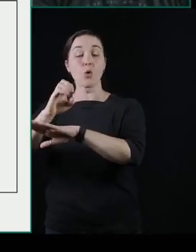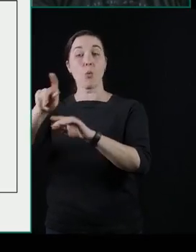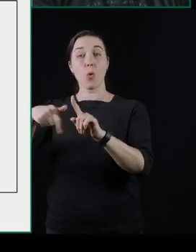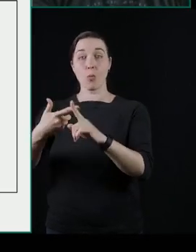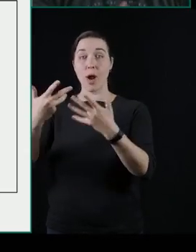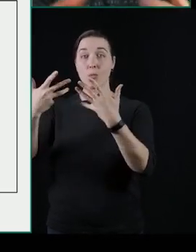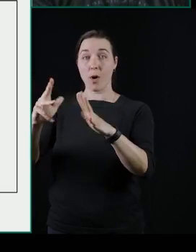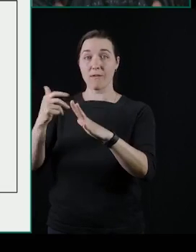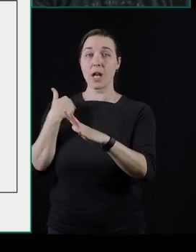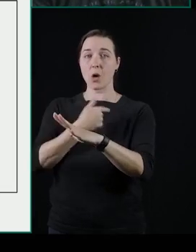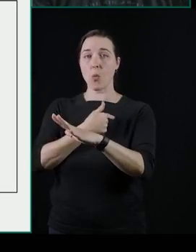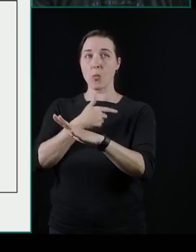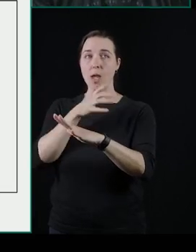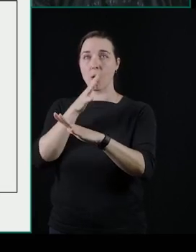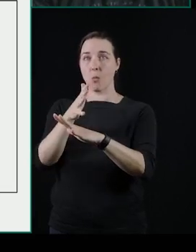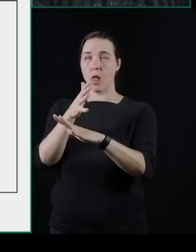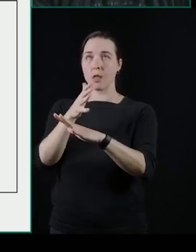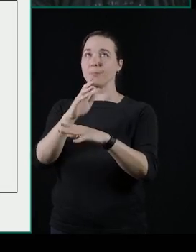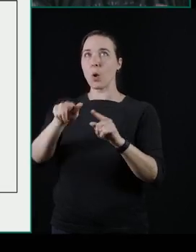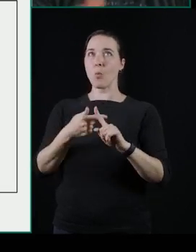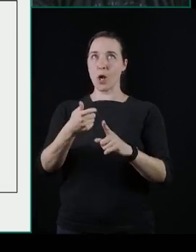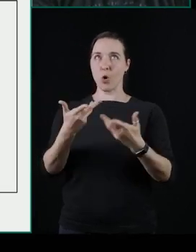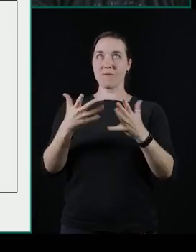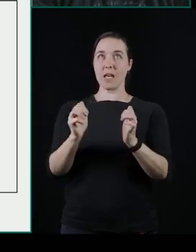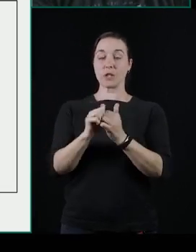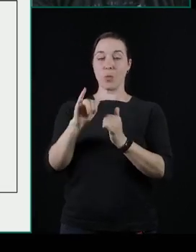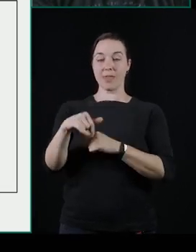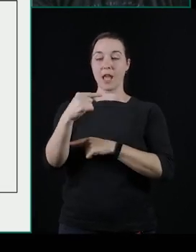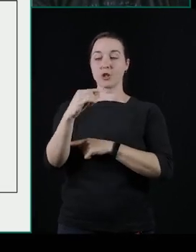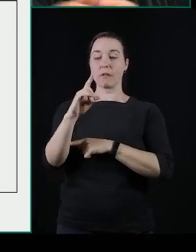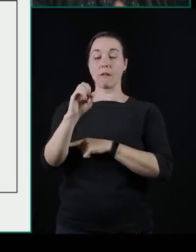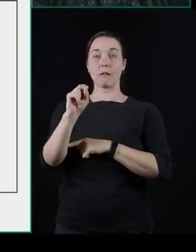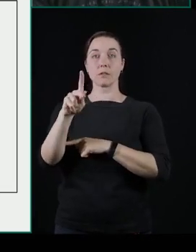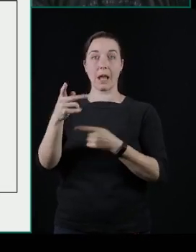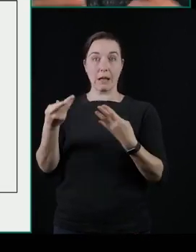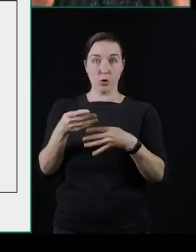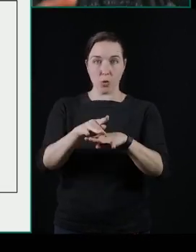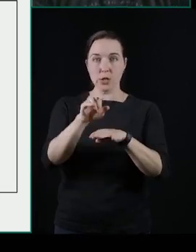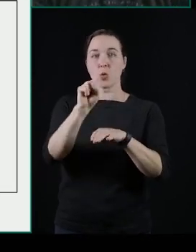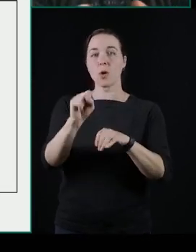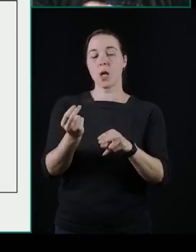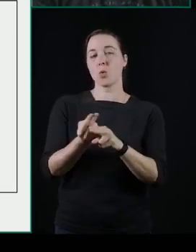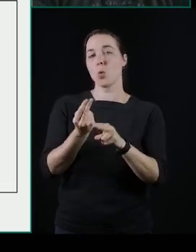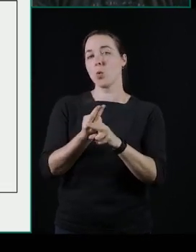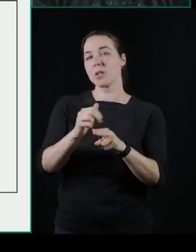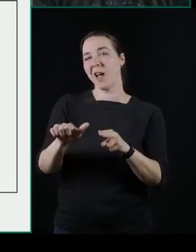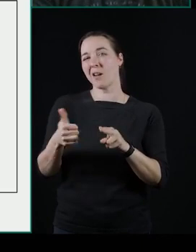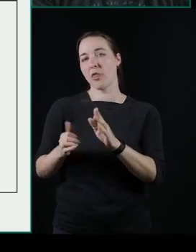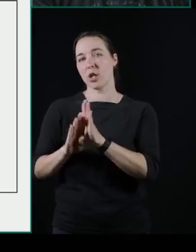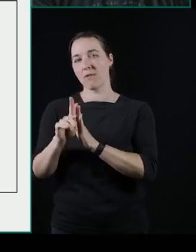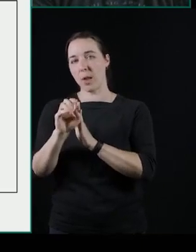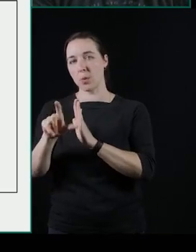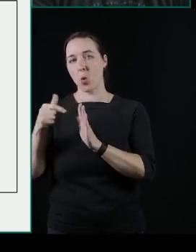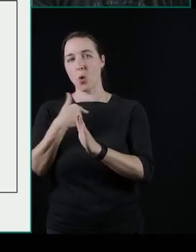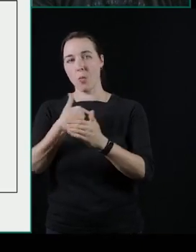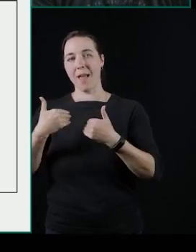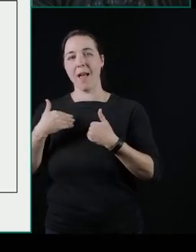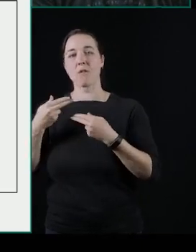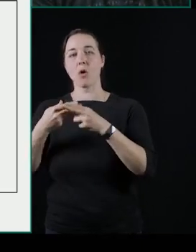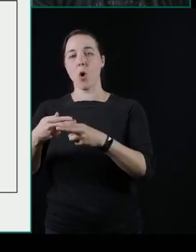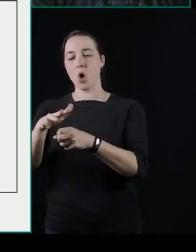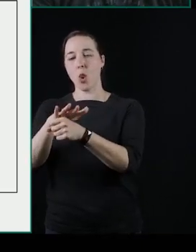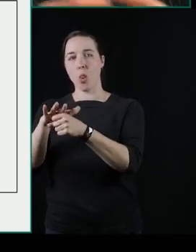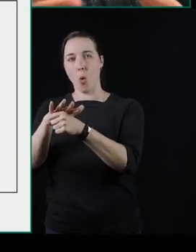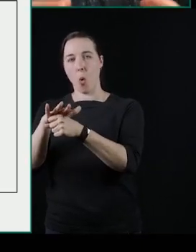implementing when you are done with the GSDK integration, you can use an open source developer tool we have called Local